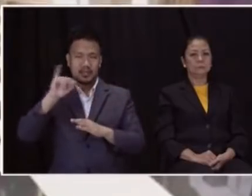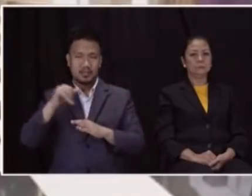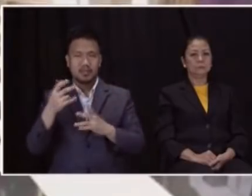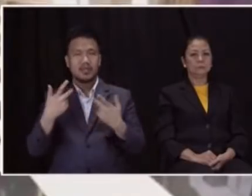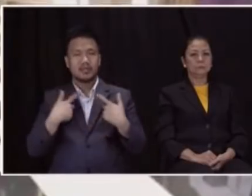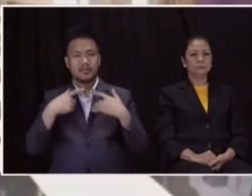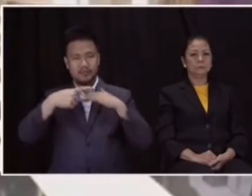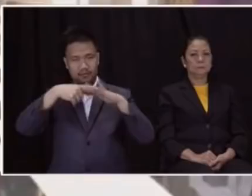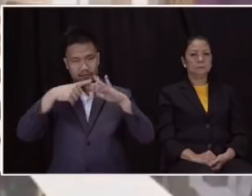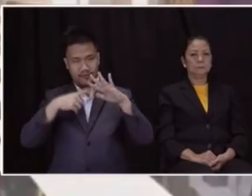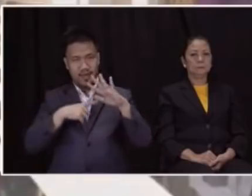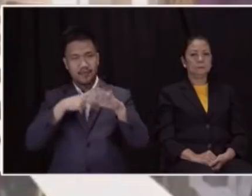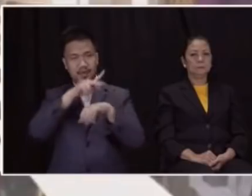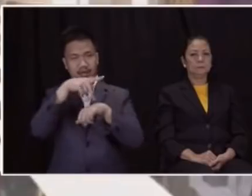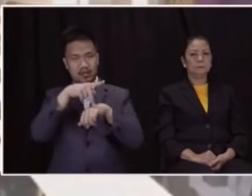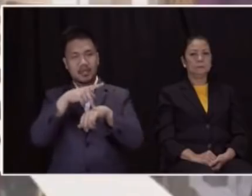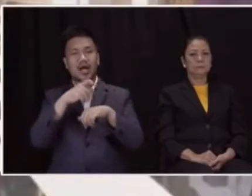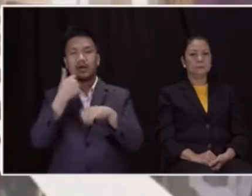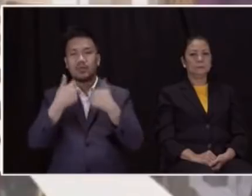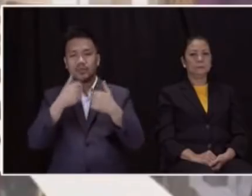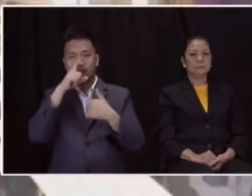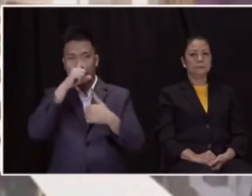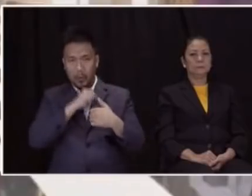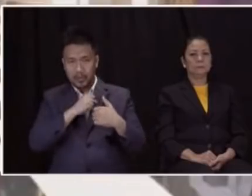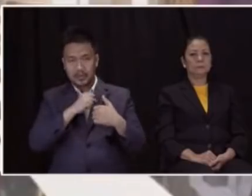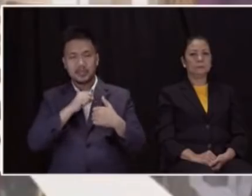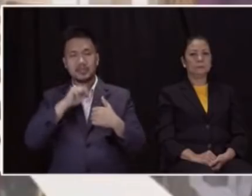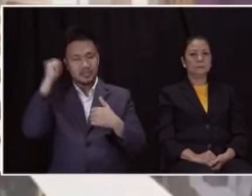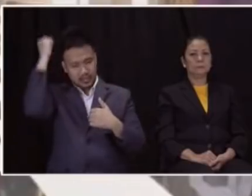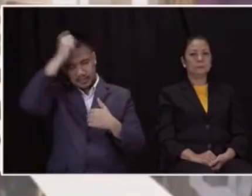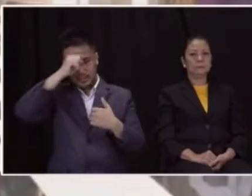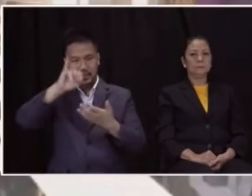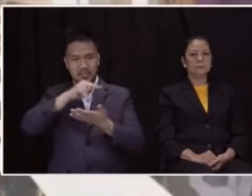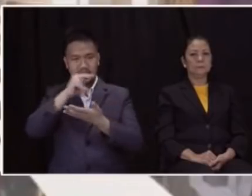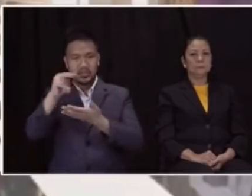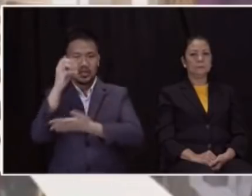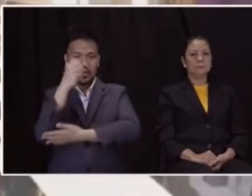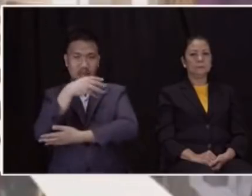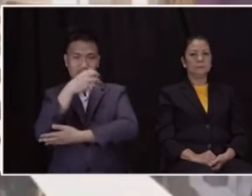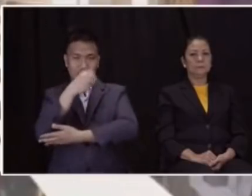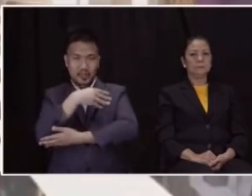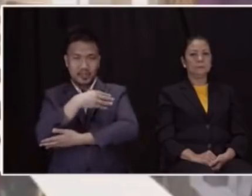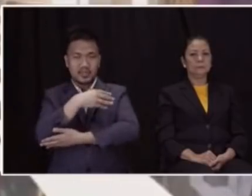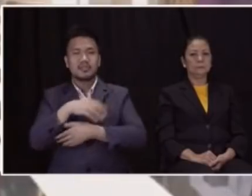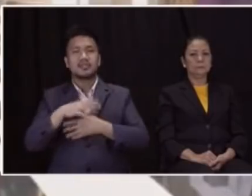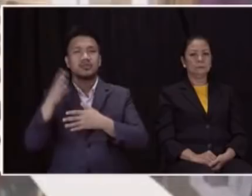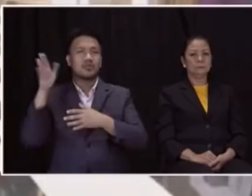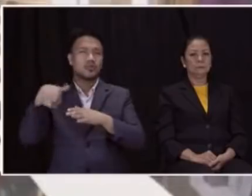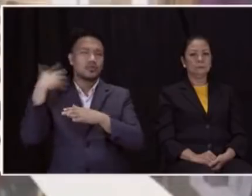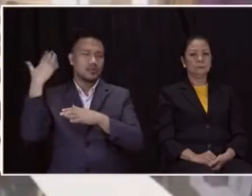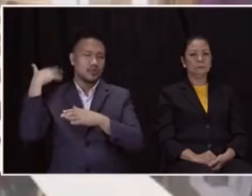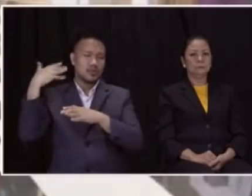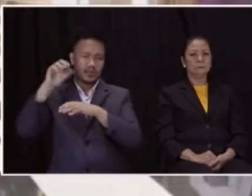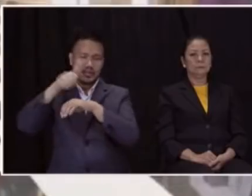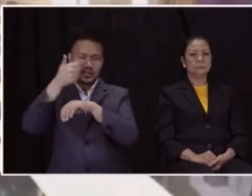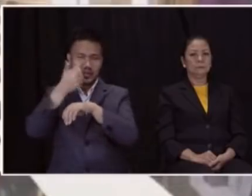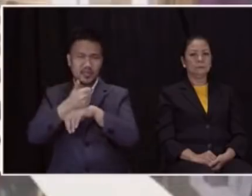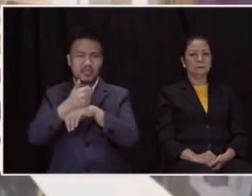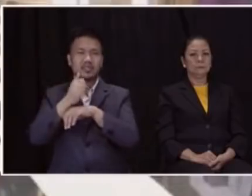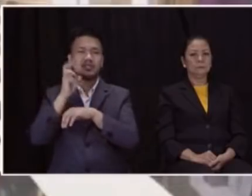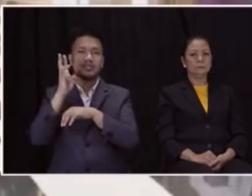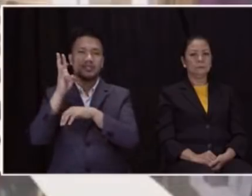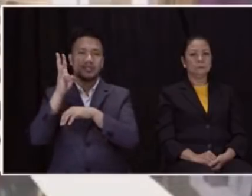of which, St. John the Baptist Parish, was established in 1864. To present